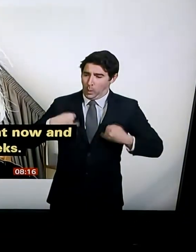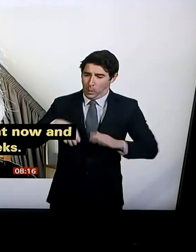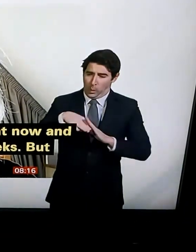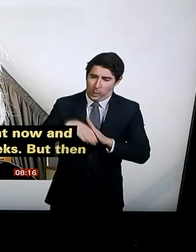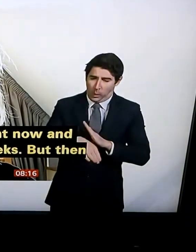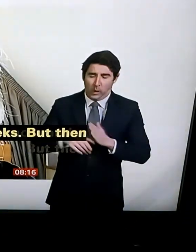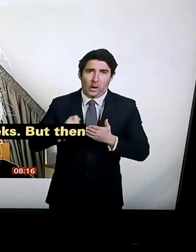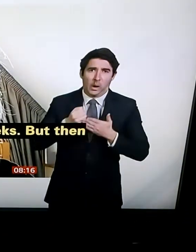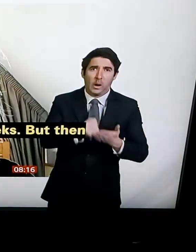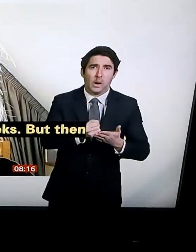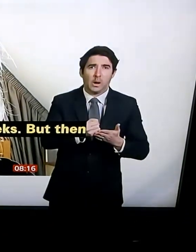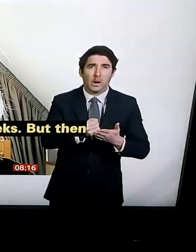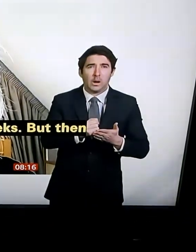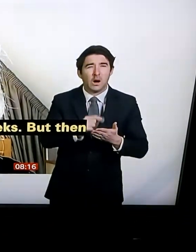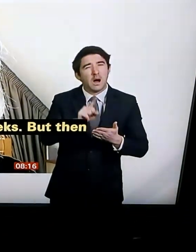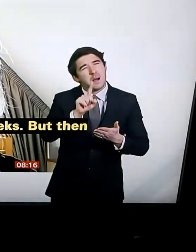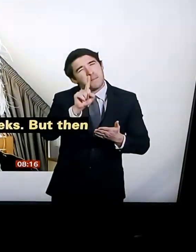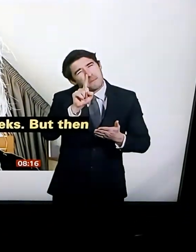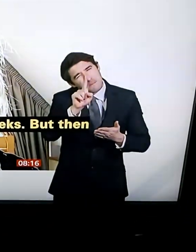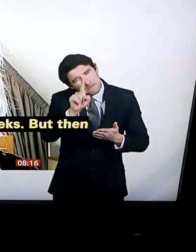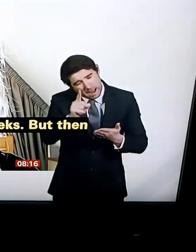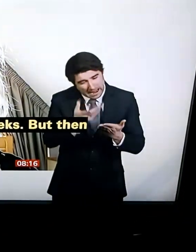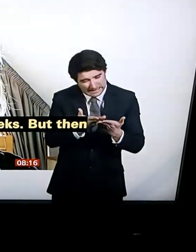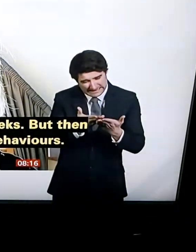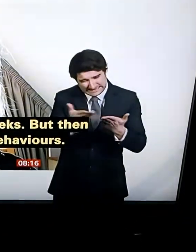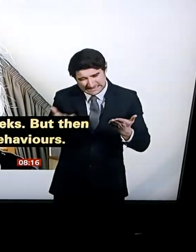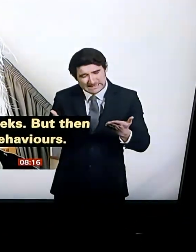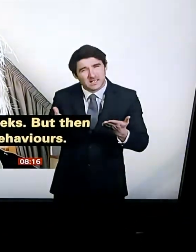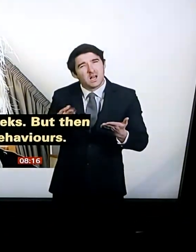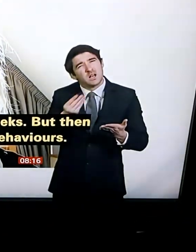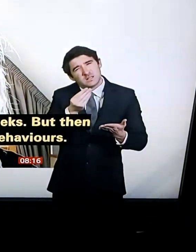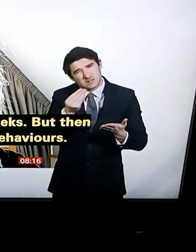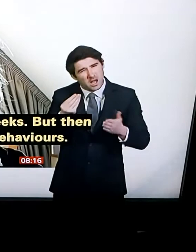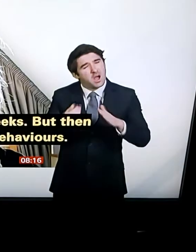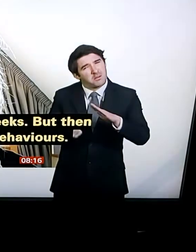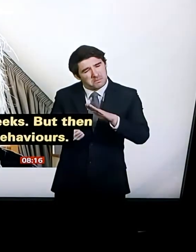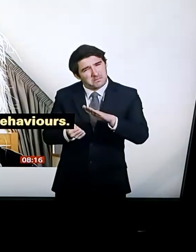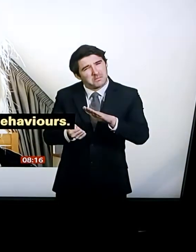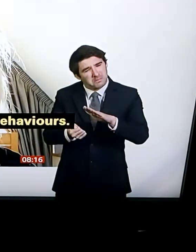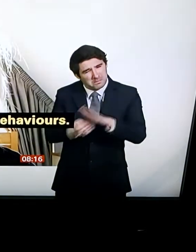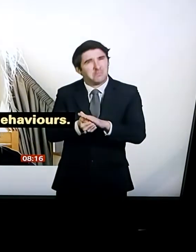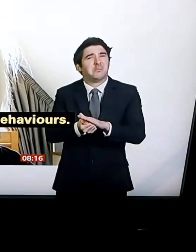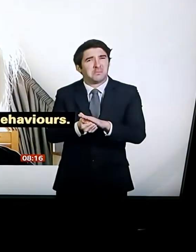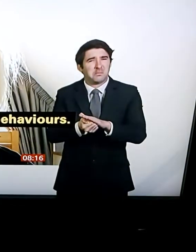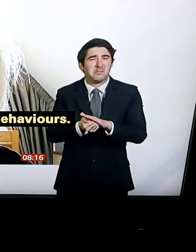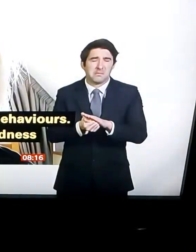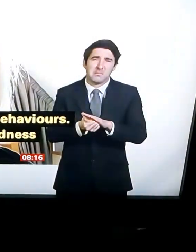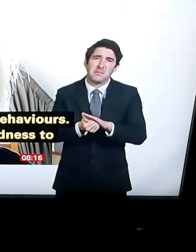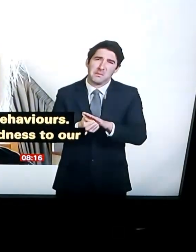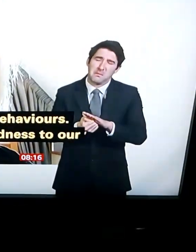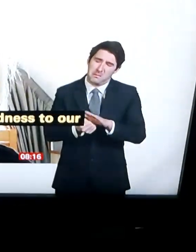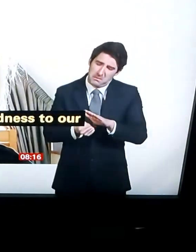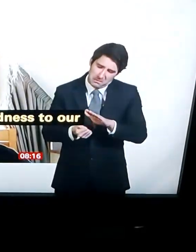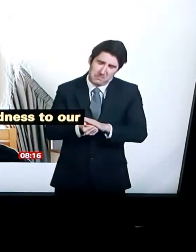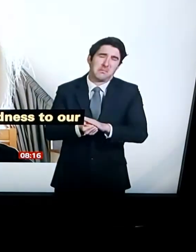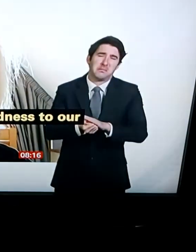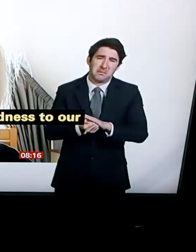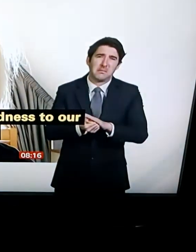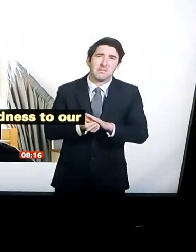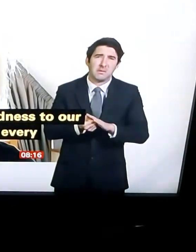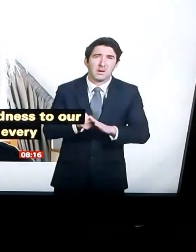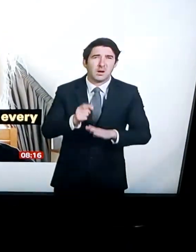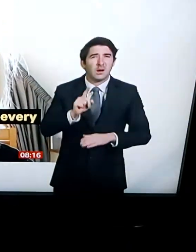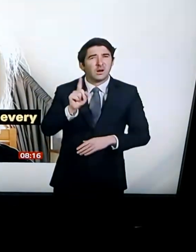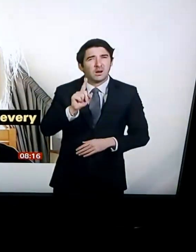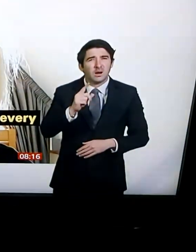stupid behaviours too, and some real acts of unkindness to our staff. And I would urge every member of the public to